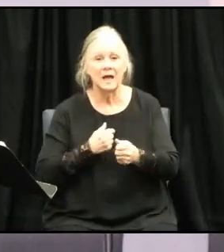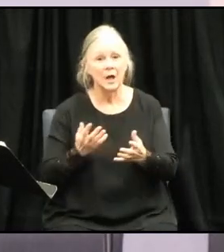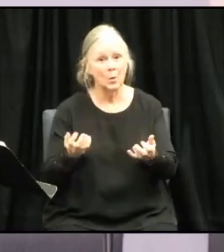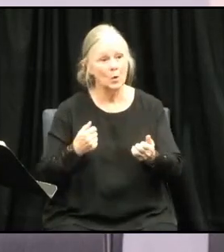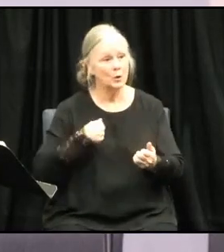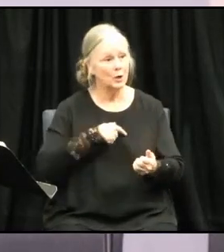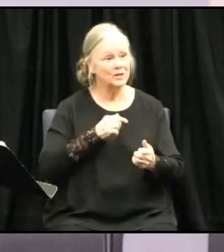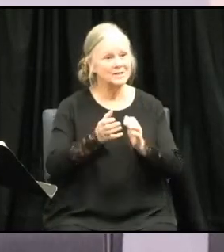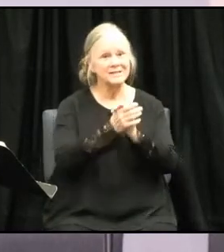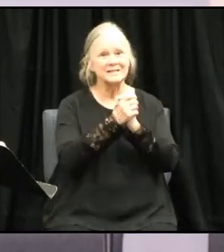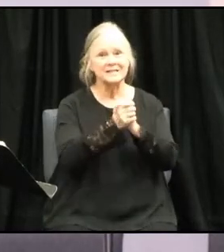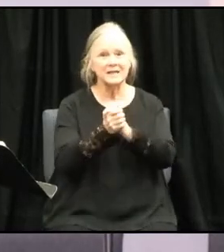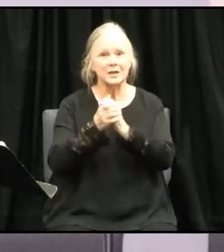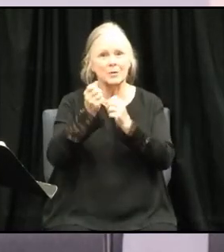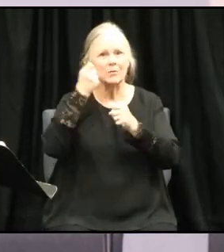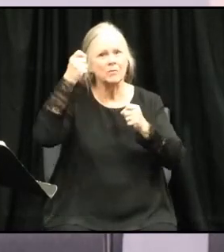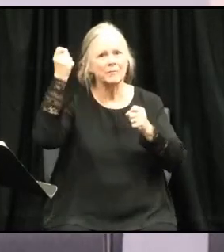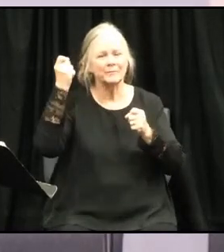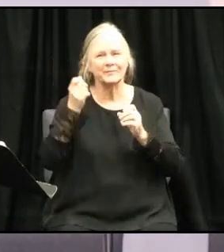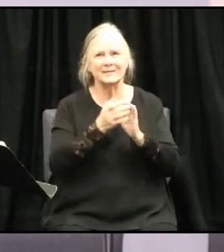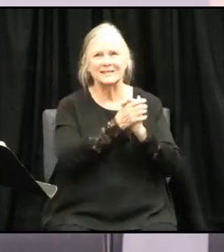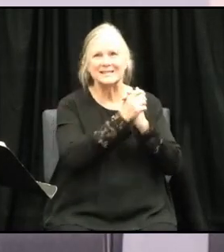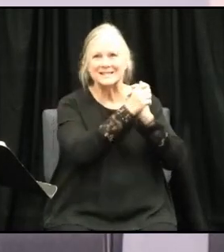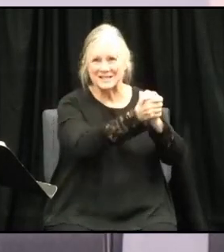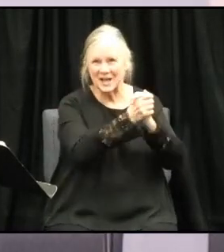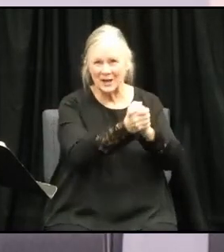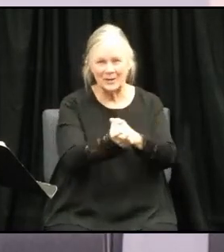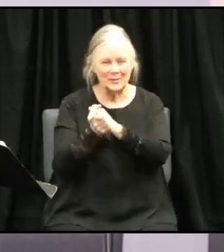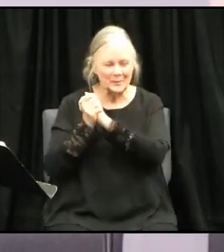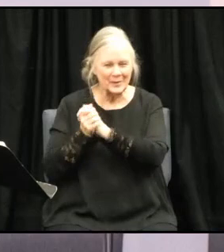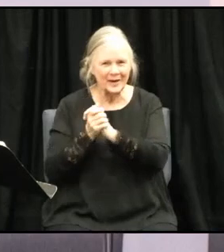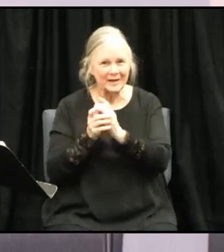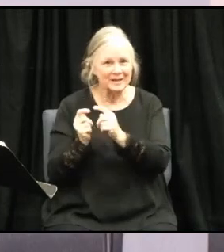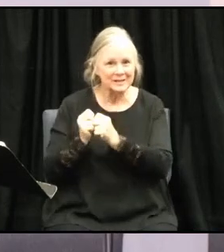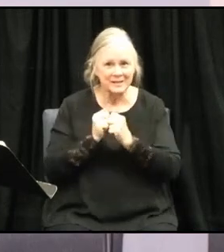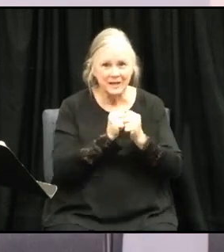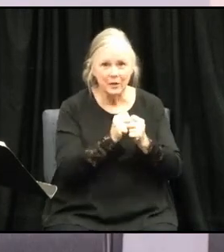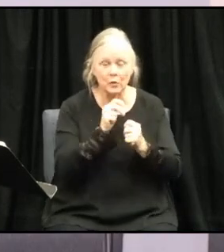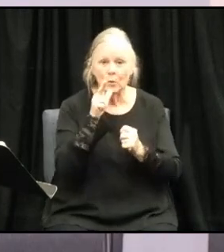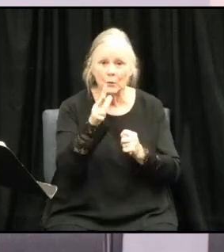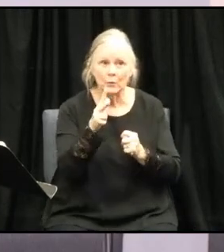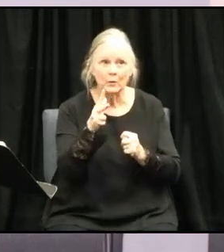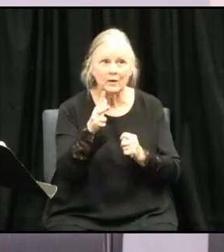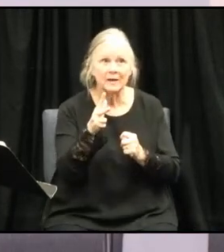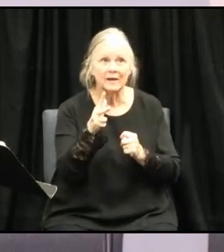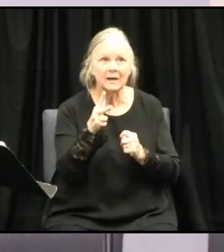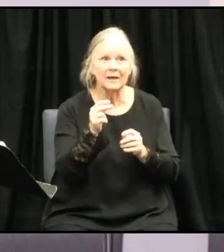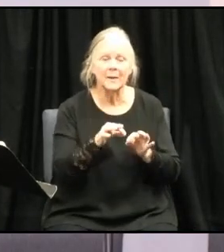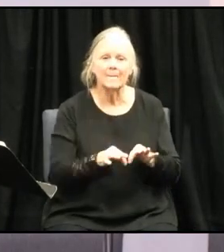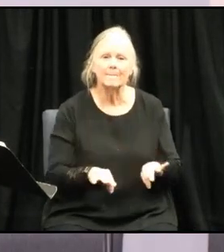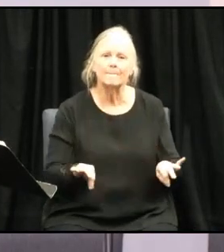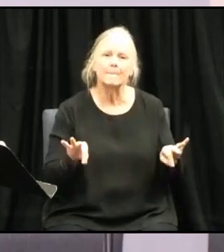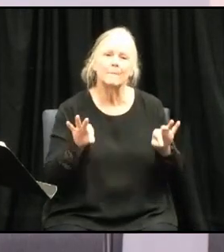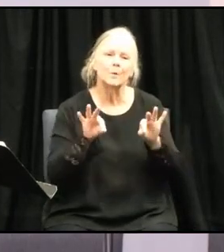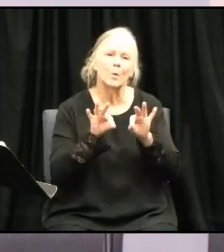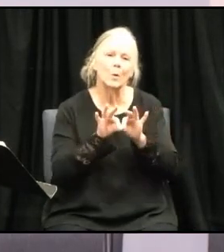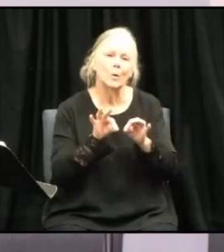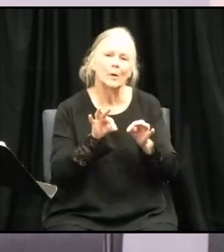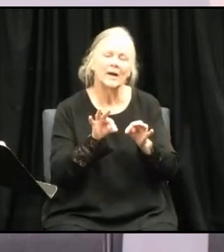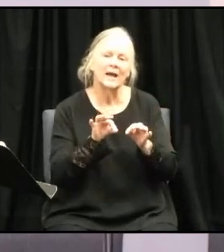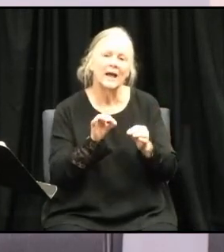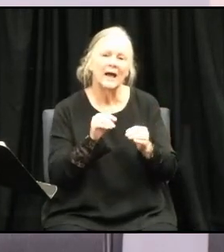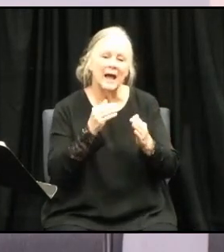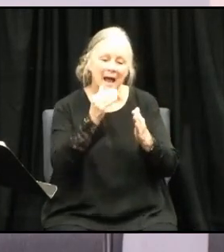together as we focus on three very important attributes of God that guarantees